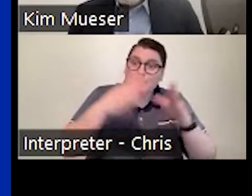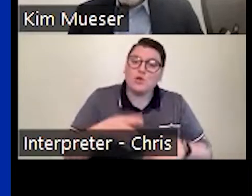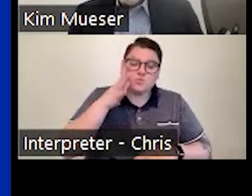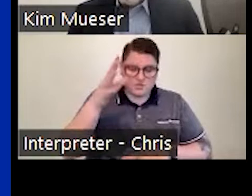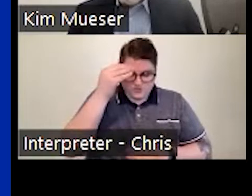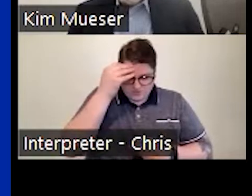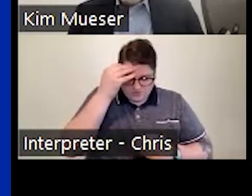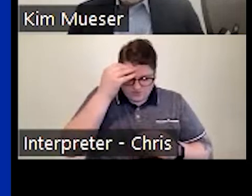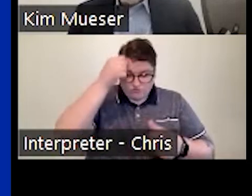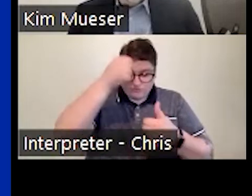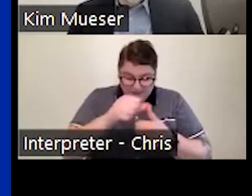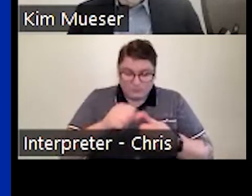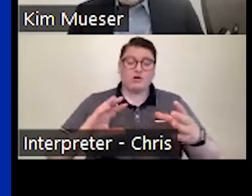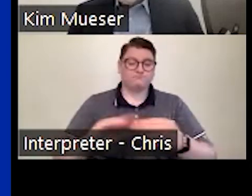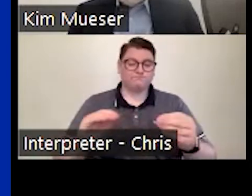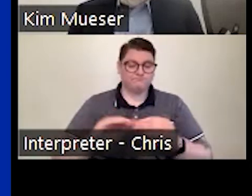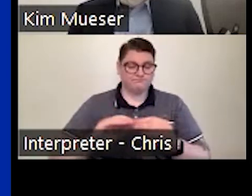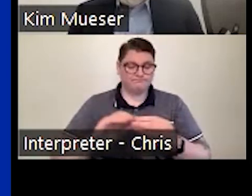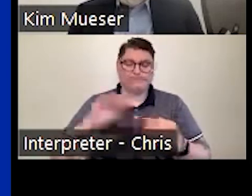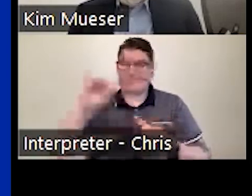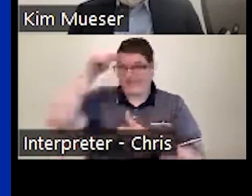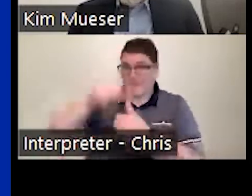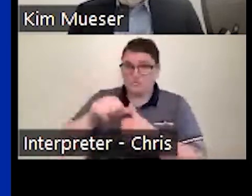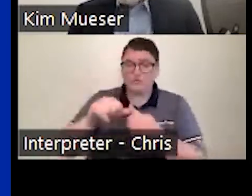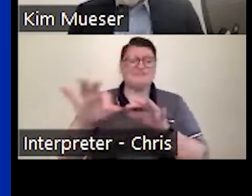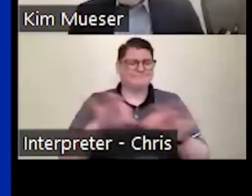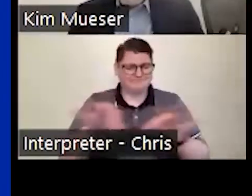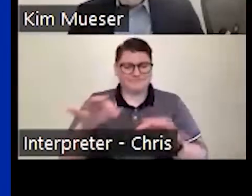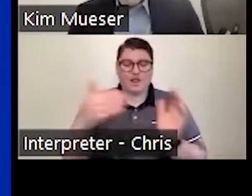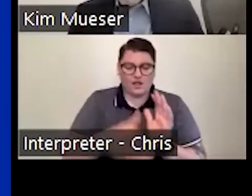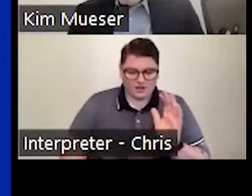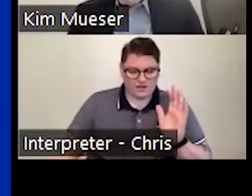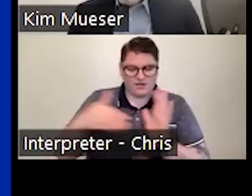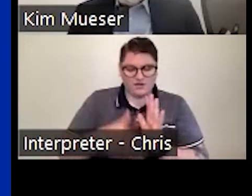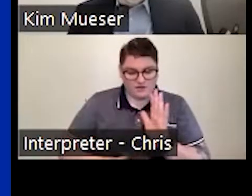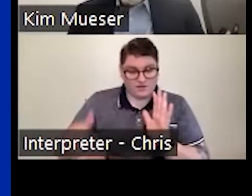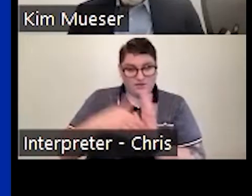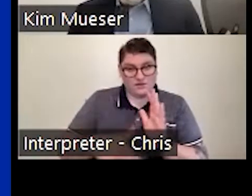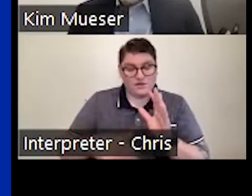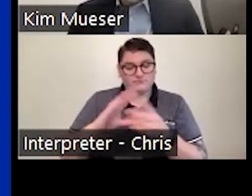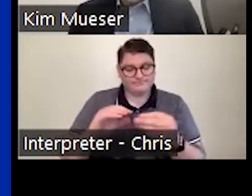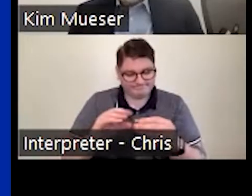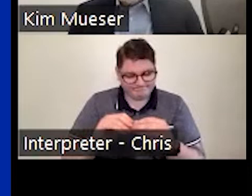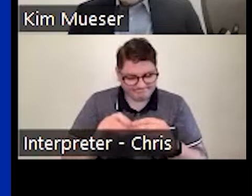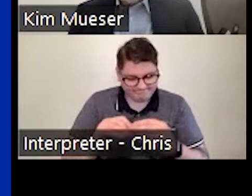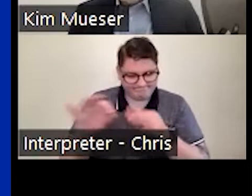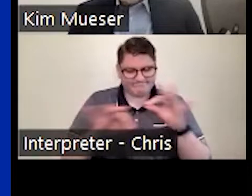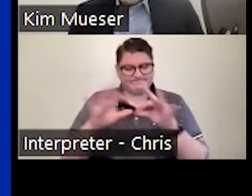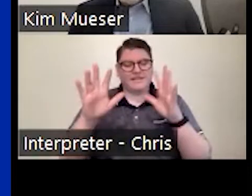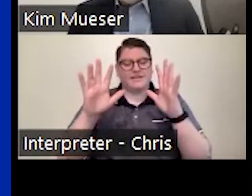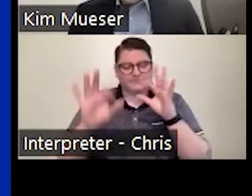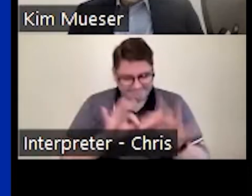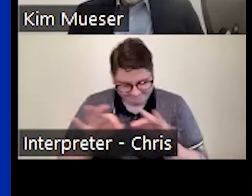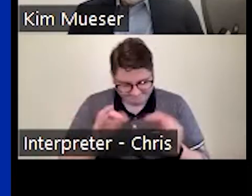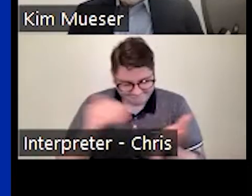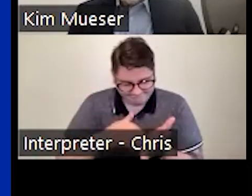out loud, and over the memory again and again. And essentially what happens is that the